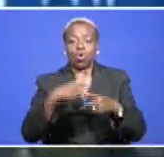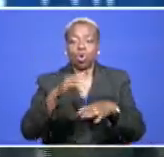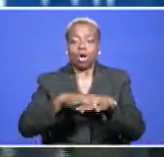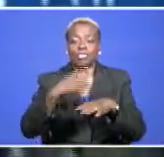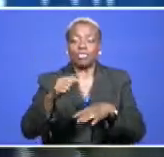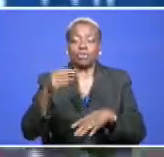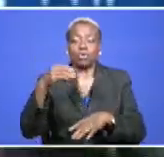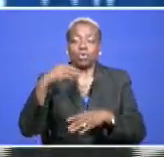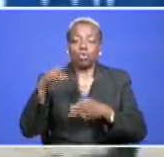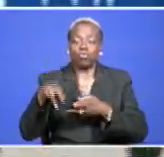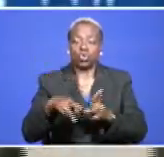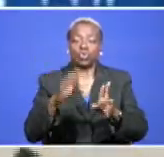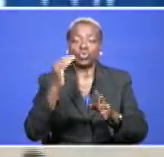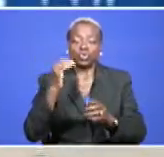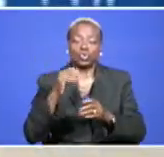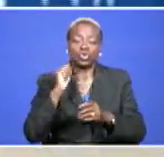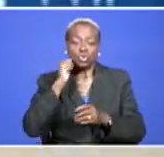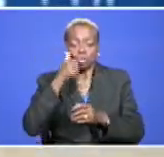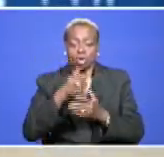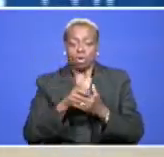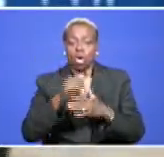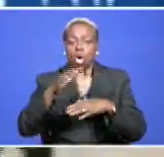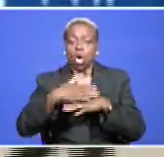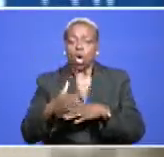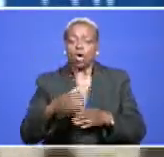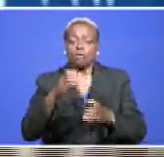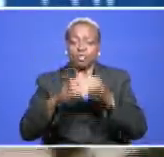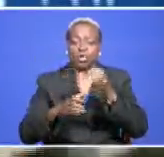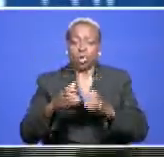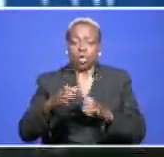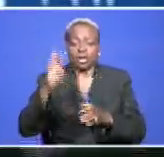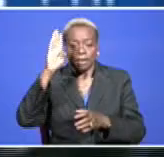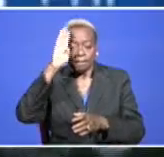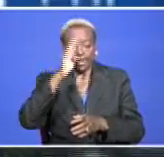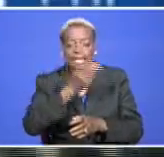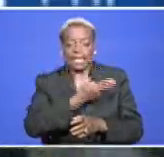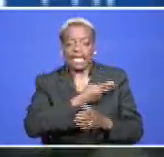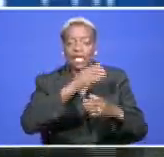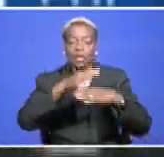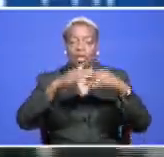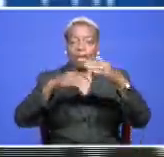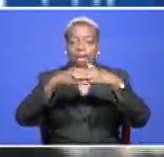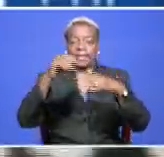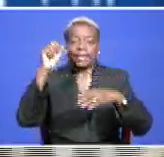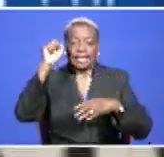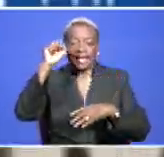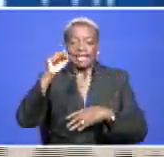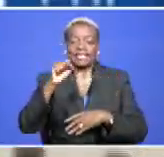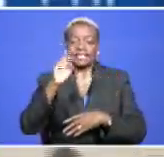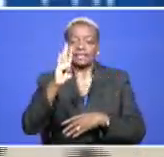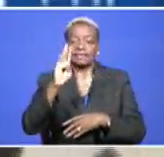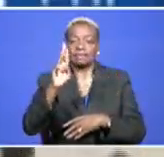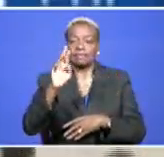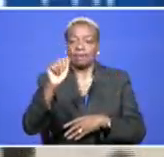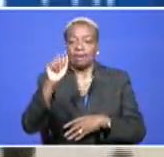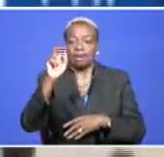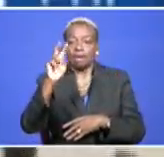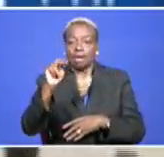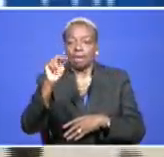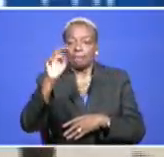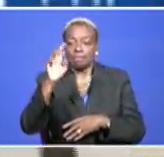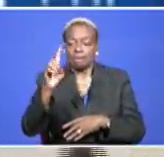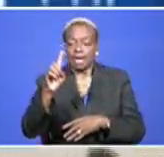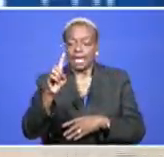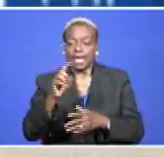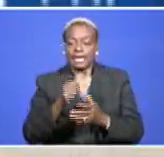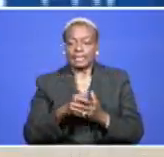Blazers tomorrow. Off the court, Buddy continuing to build his brand. The Grand Bahama native recently appeared on the winning drive presented